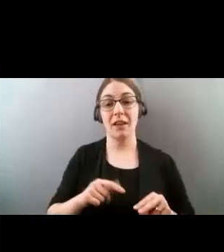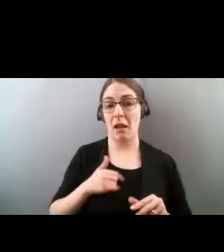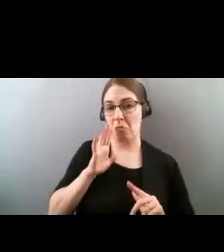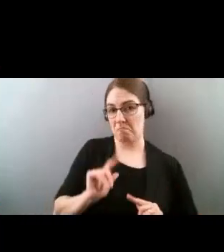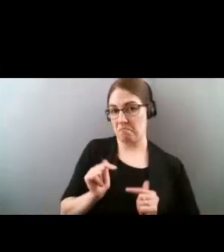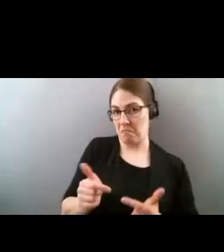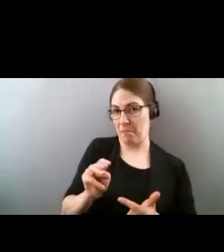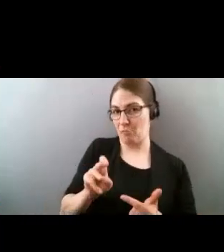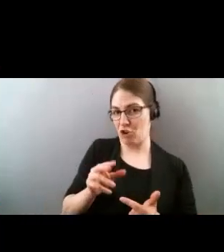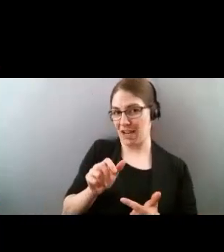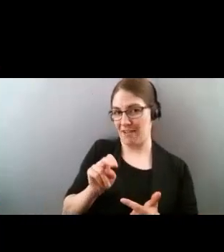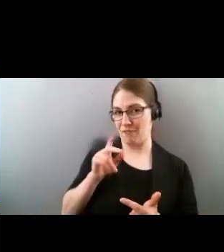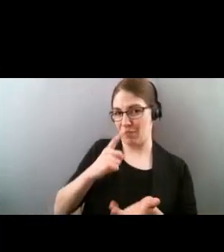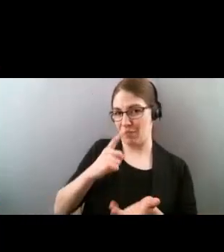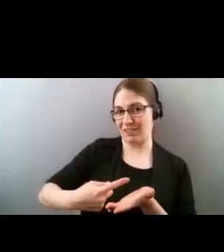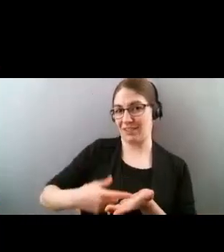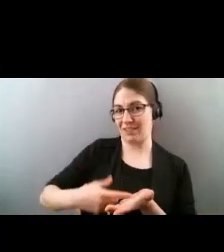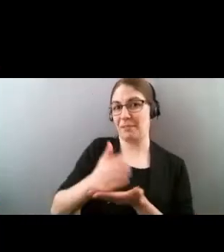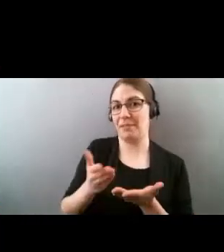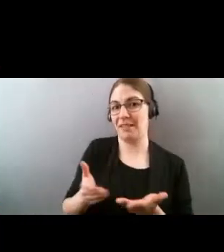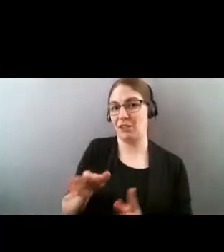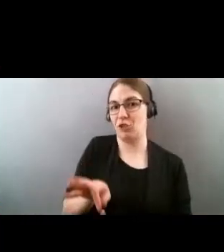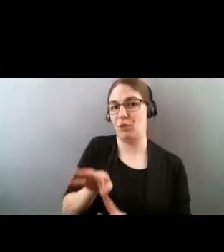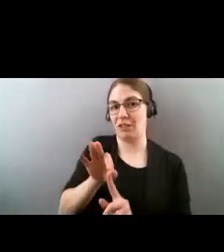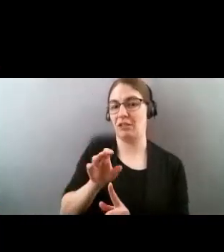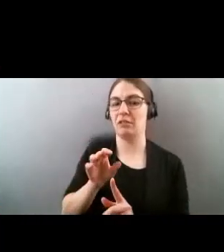about some of the things that are unique to her program.